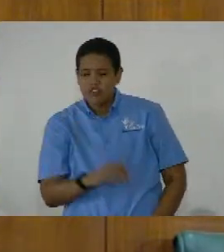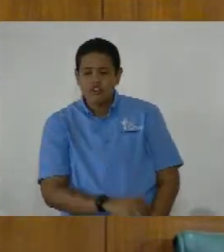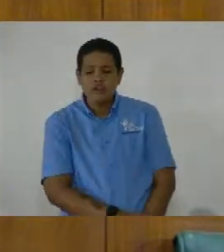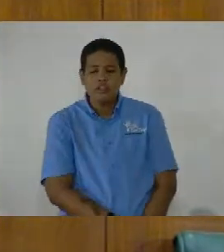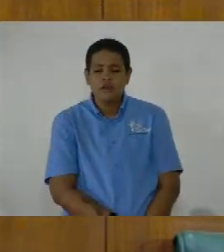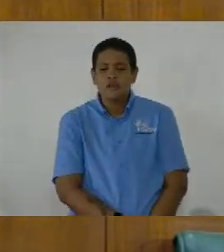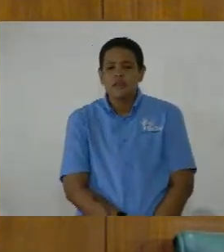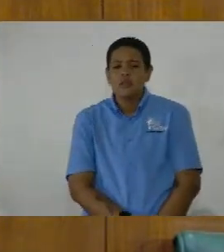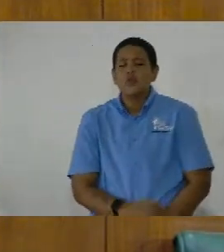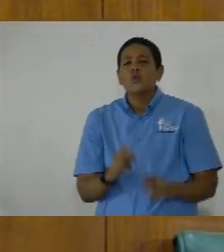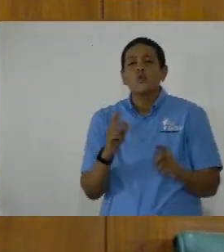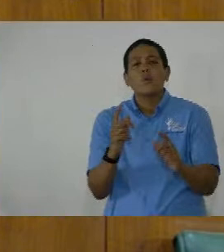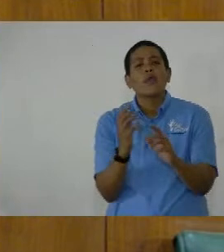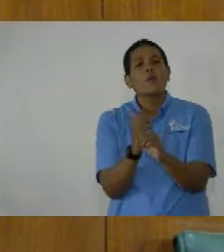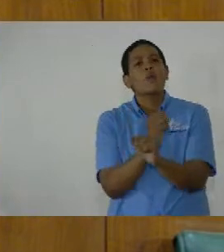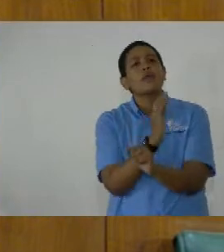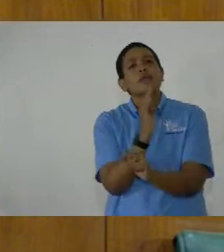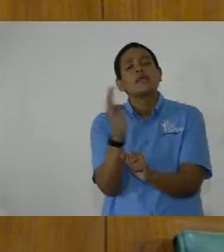the quick wins